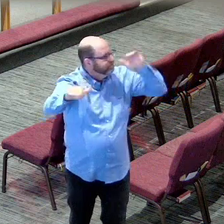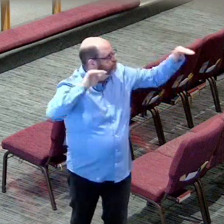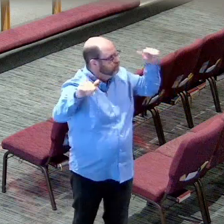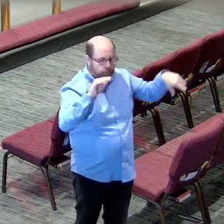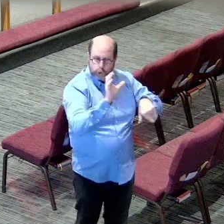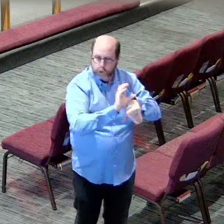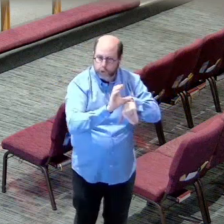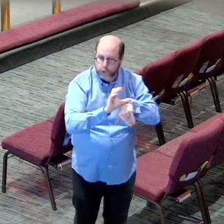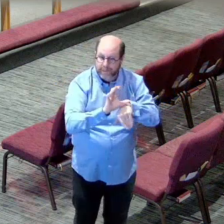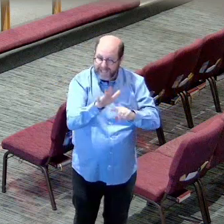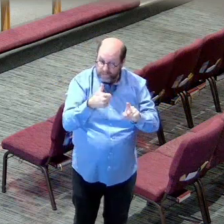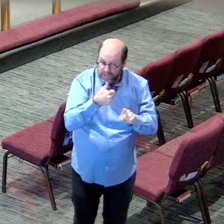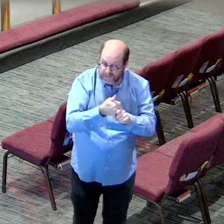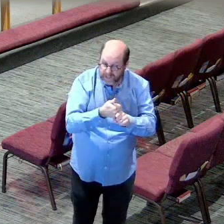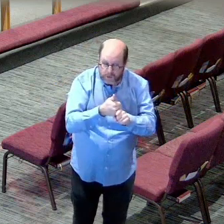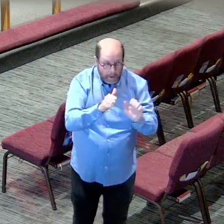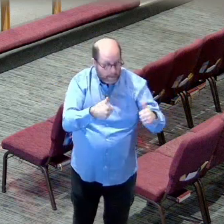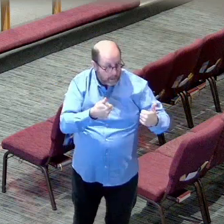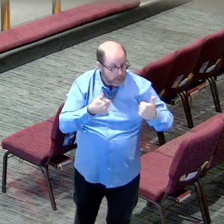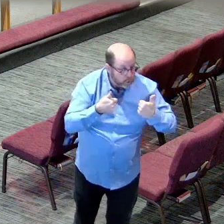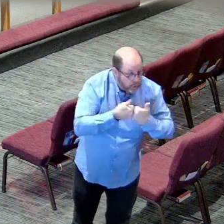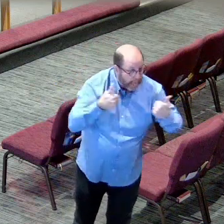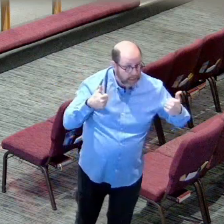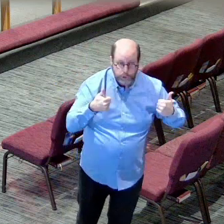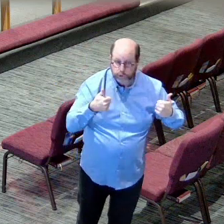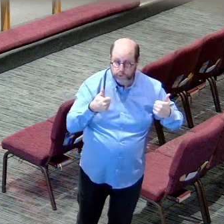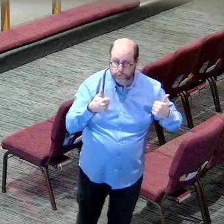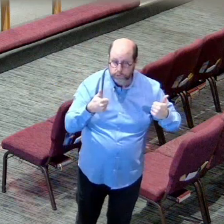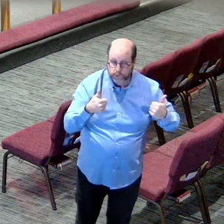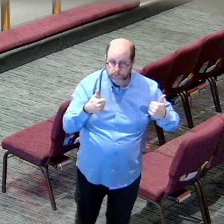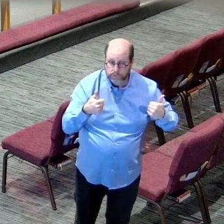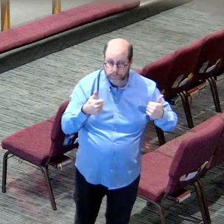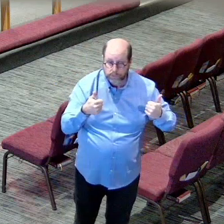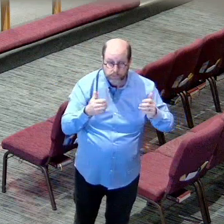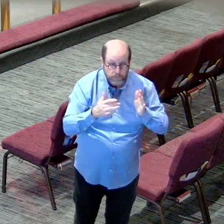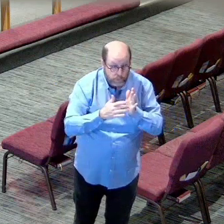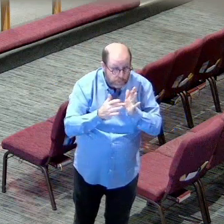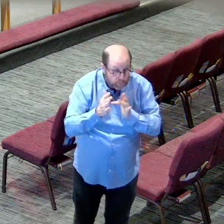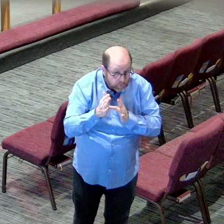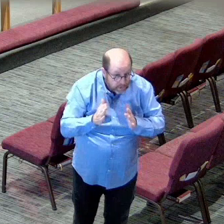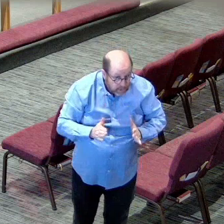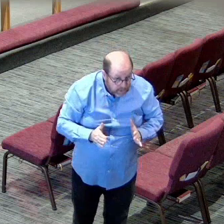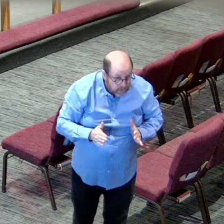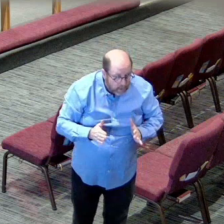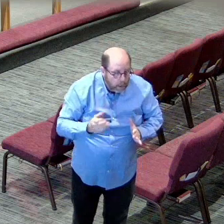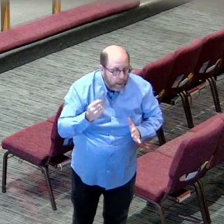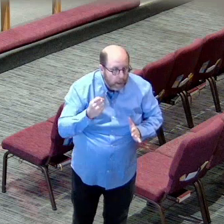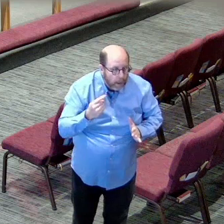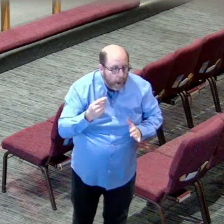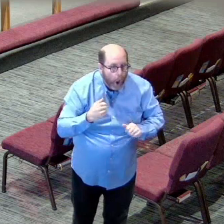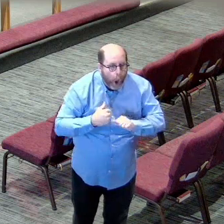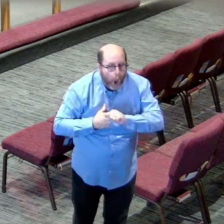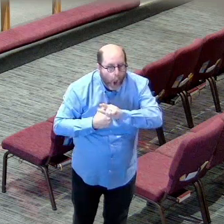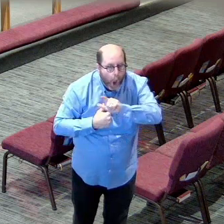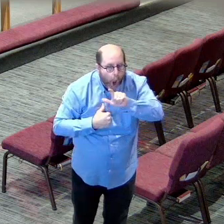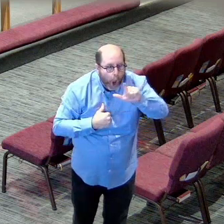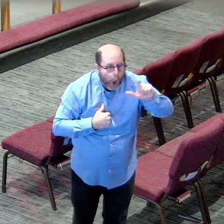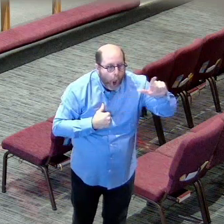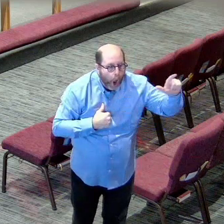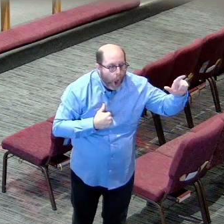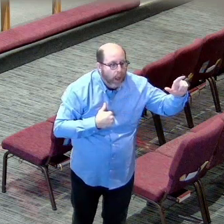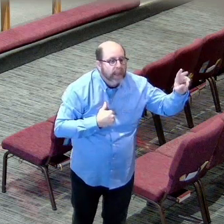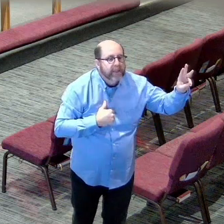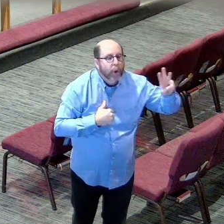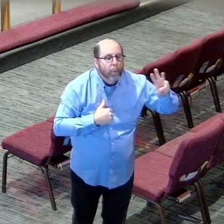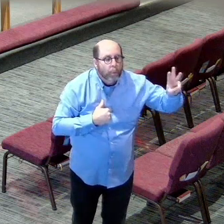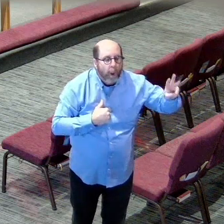was challenging Christians. He was challenging all Christians, at least in the Western church, to come